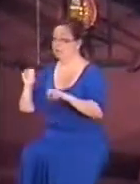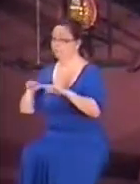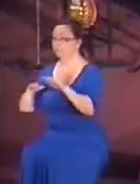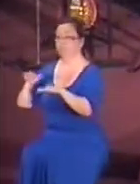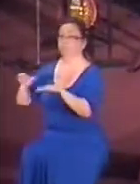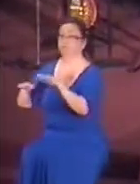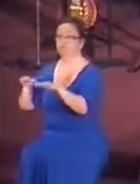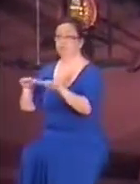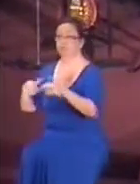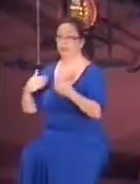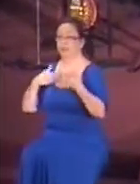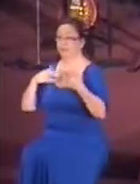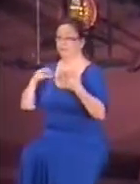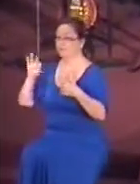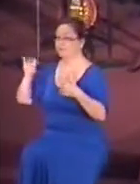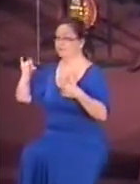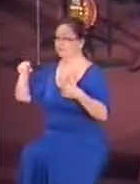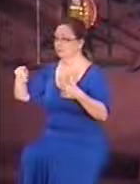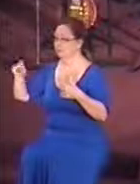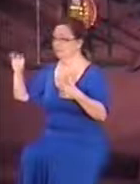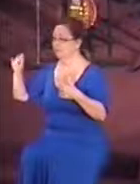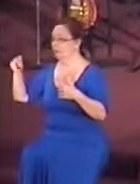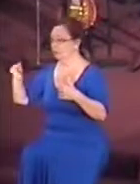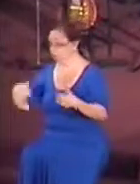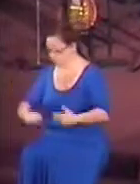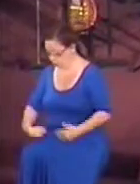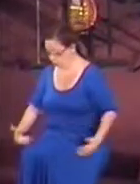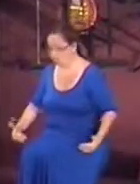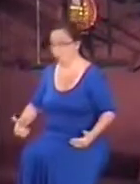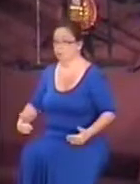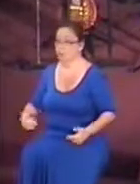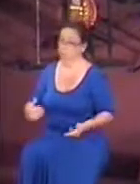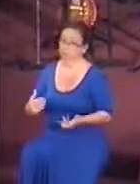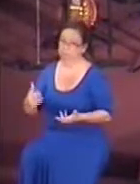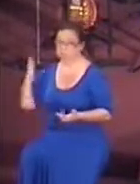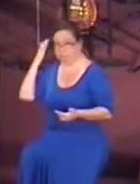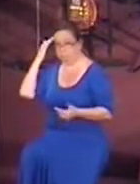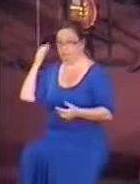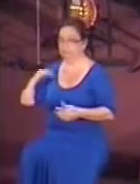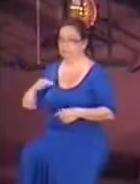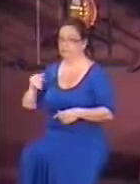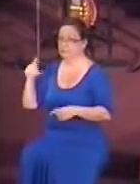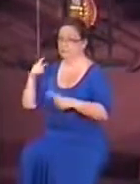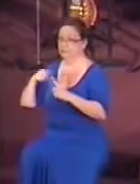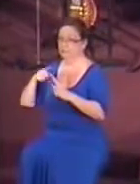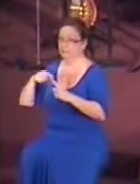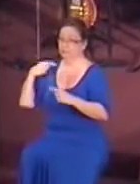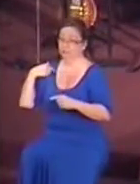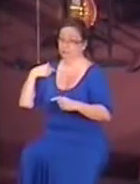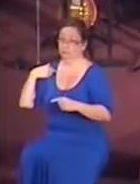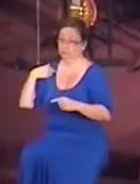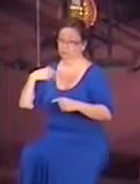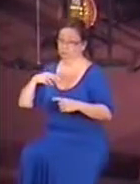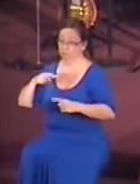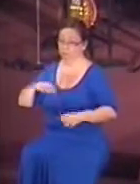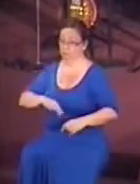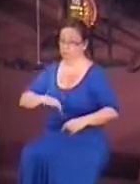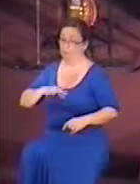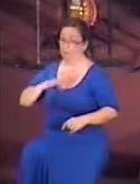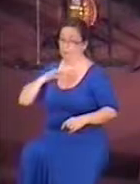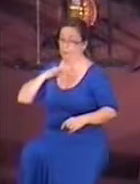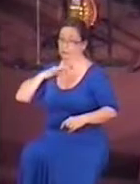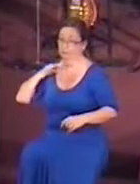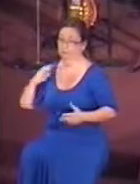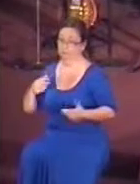hike, and you've got flip-flops on with shorts, maybe, a button-up t-shirt because you're weird and you wear shorts with button-up